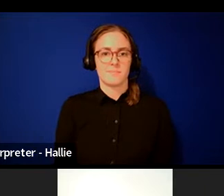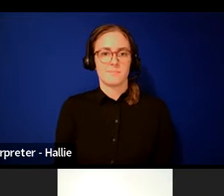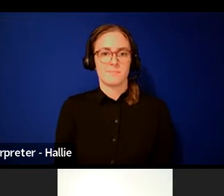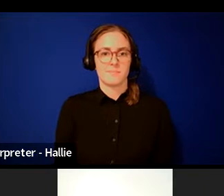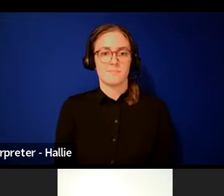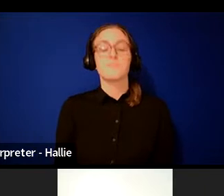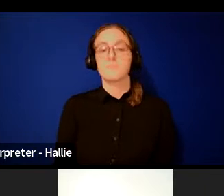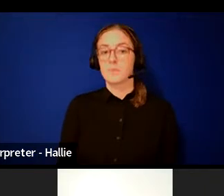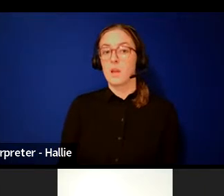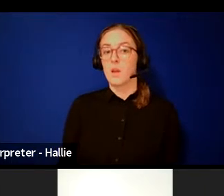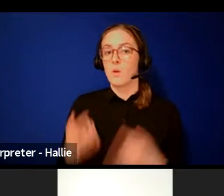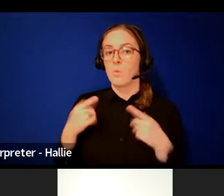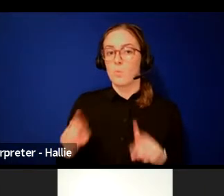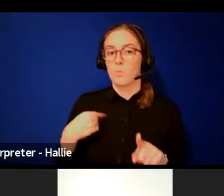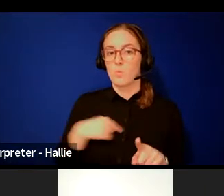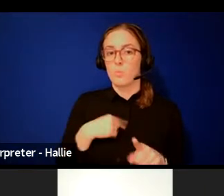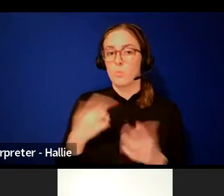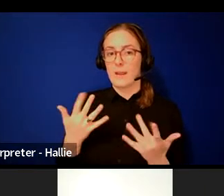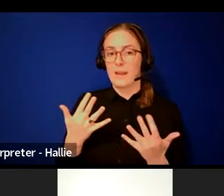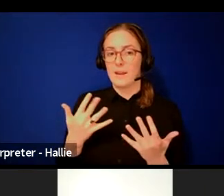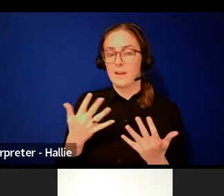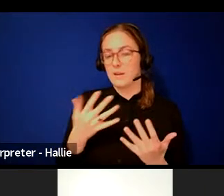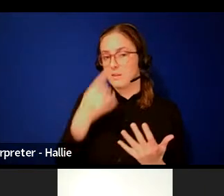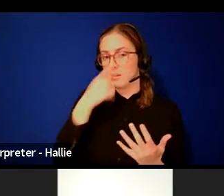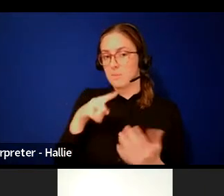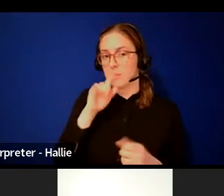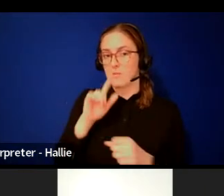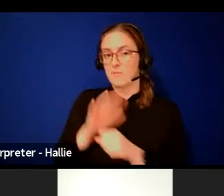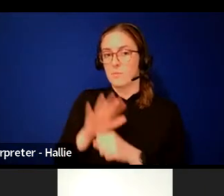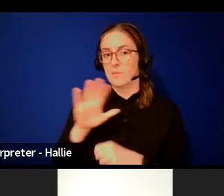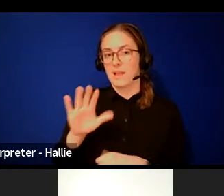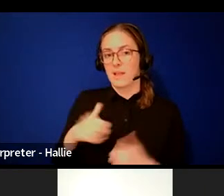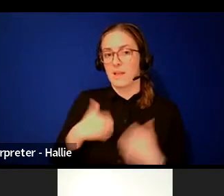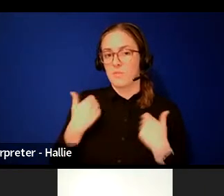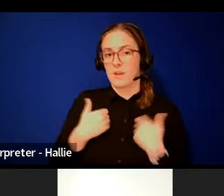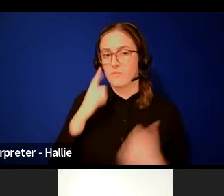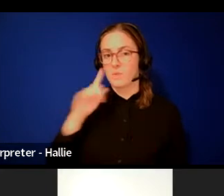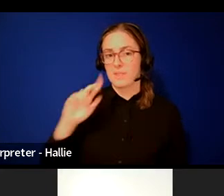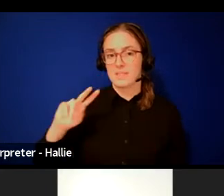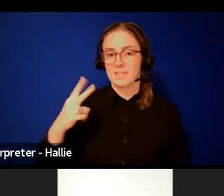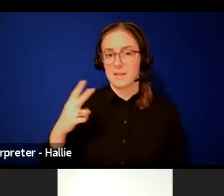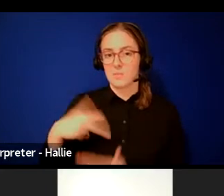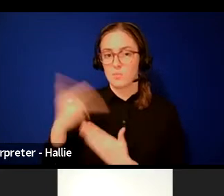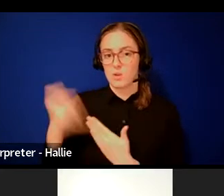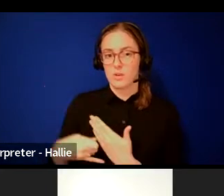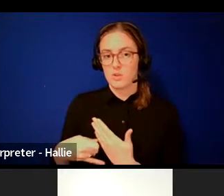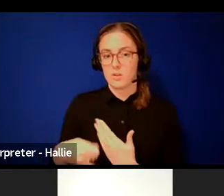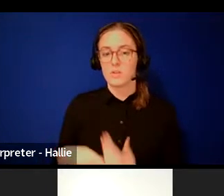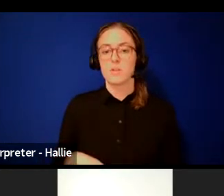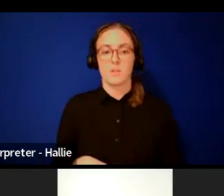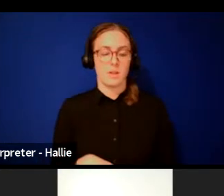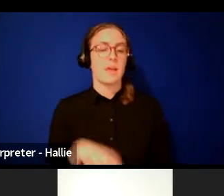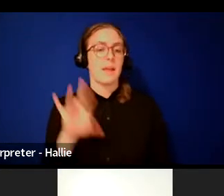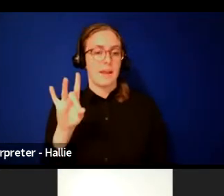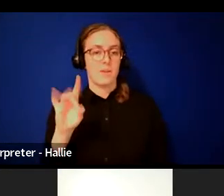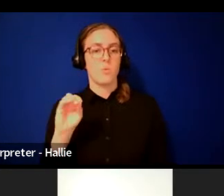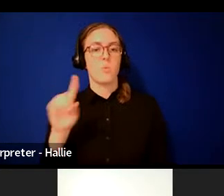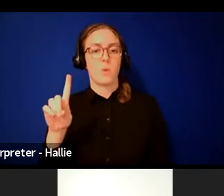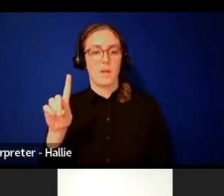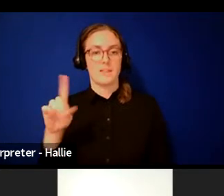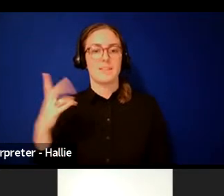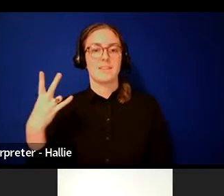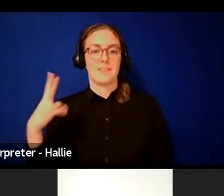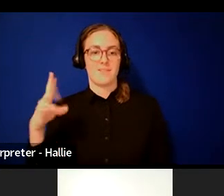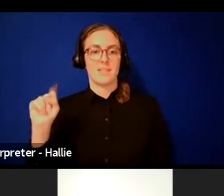And while we wait, Mr. Iglesias, can you confirm the address for the second project off of 8th 801. Street? Yes, 801 17th